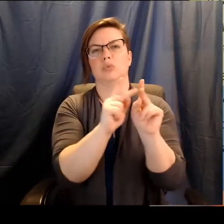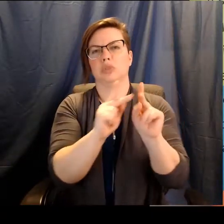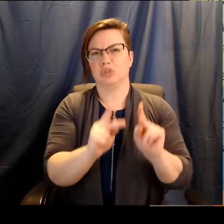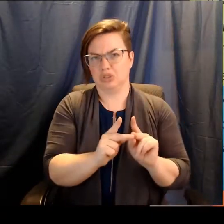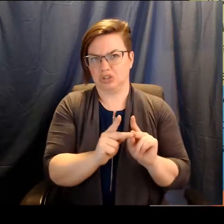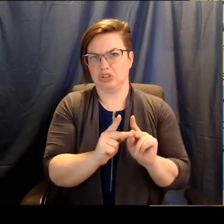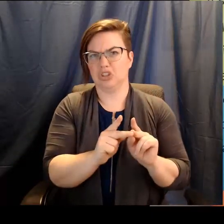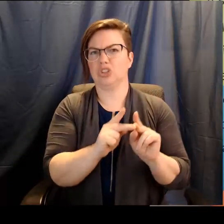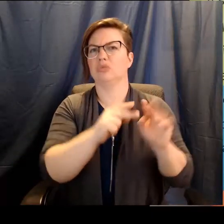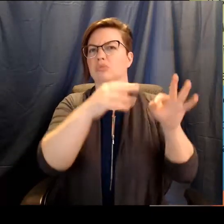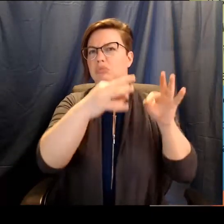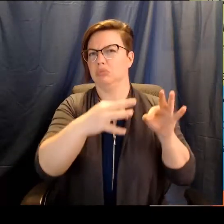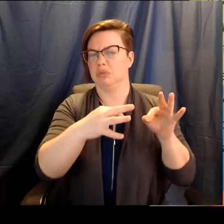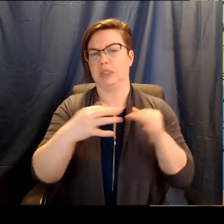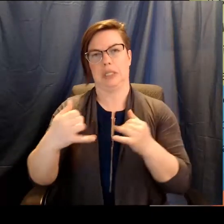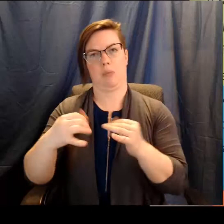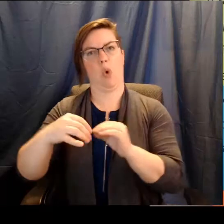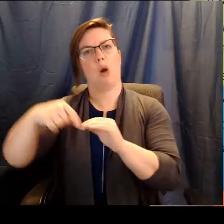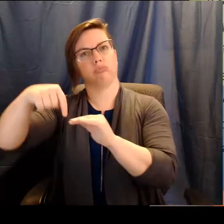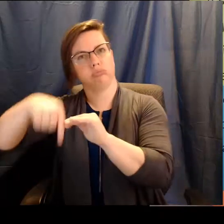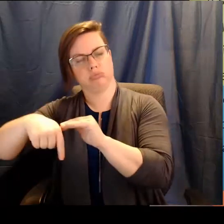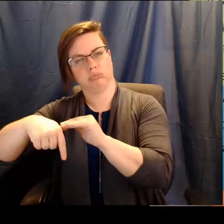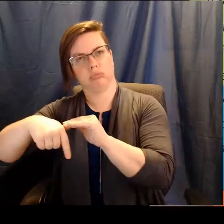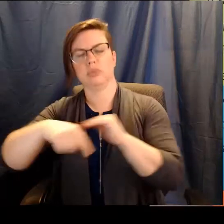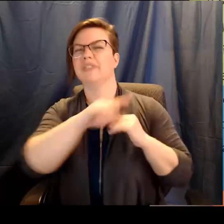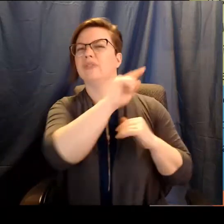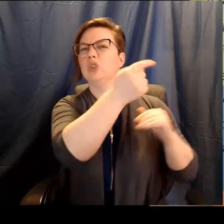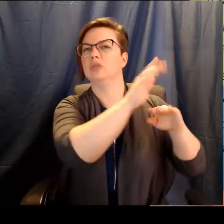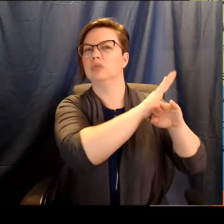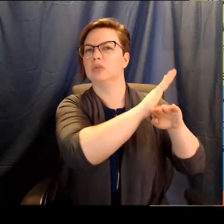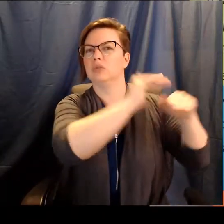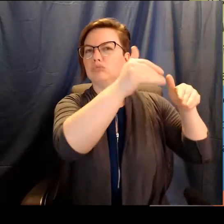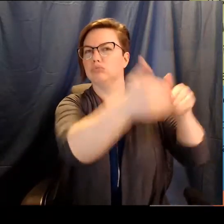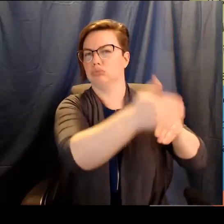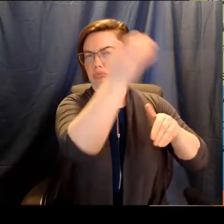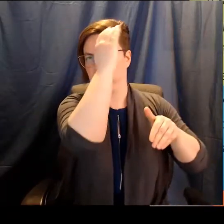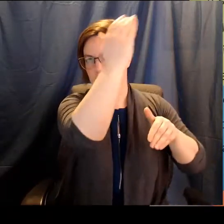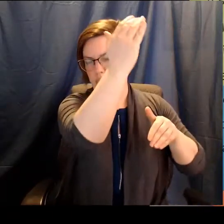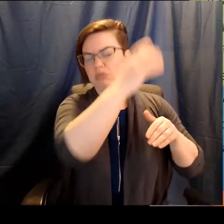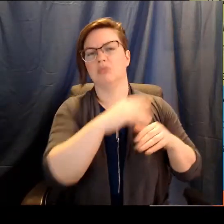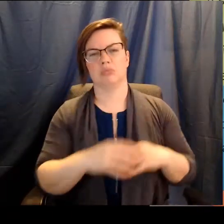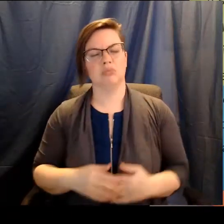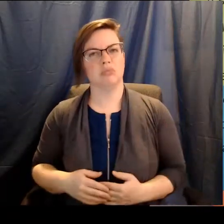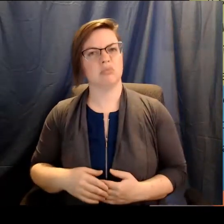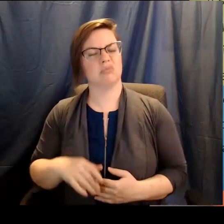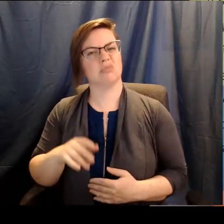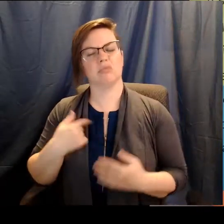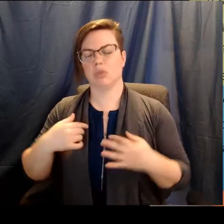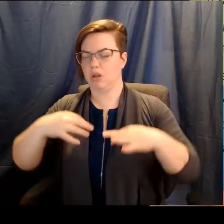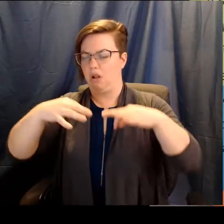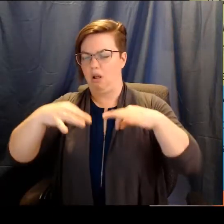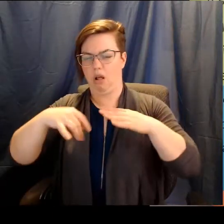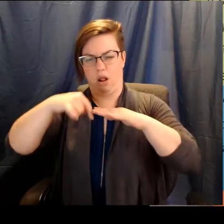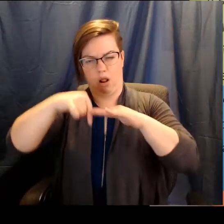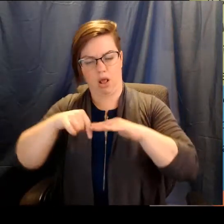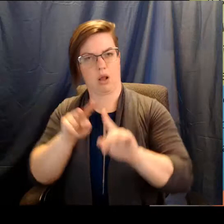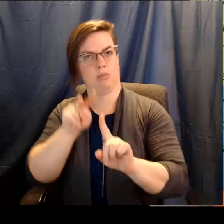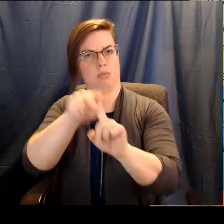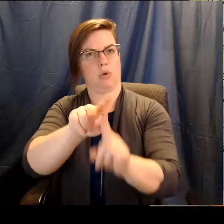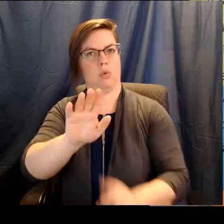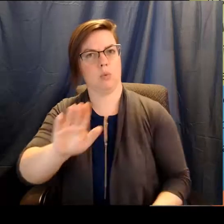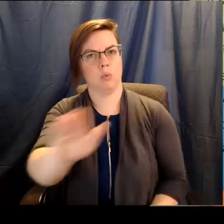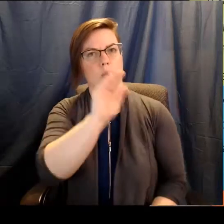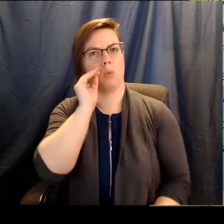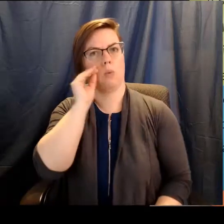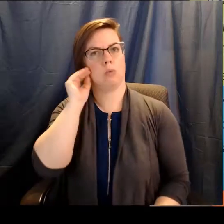video 1, and we're going to try to move your thinking towards your home setup, whether that's at your desk or at your kitchen table